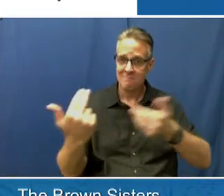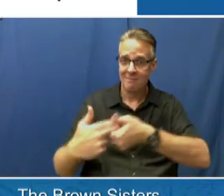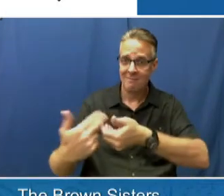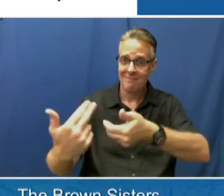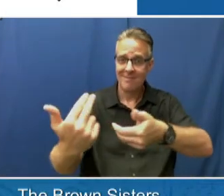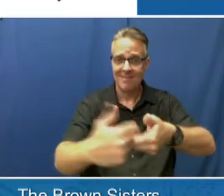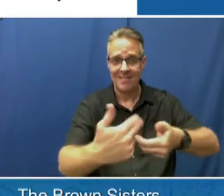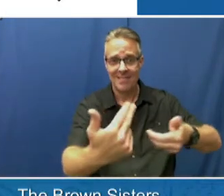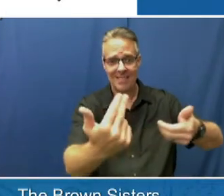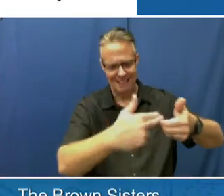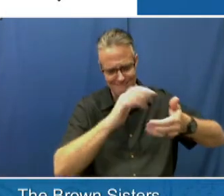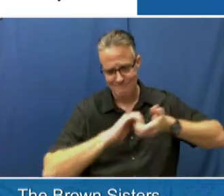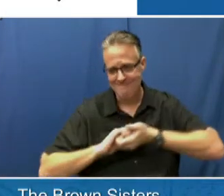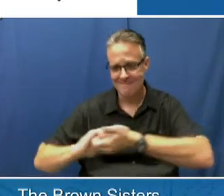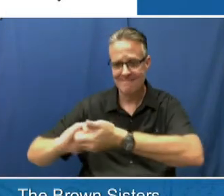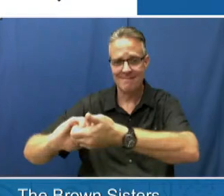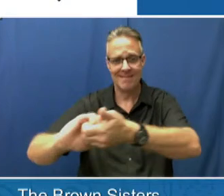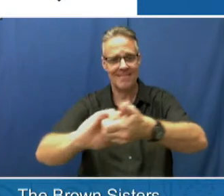Follow me.